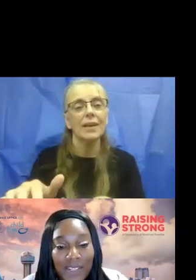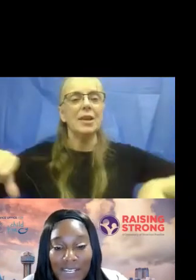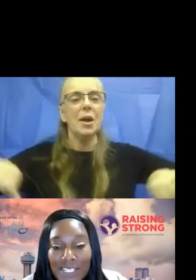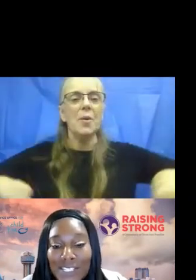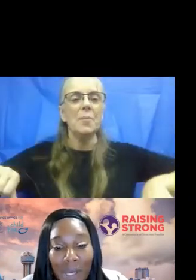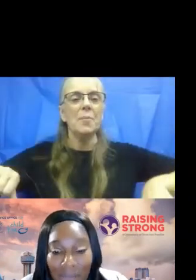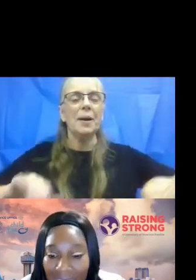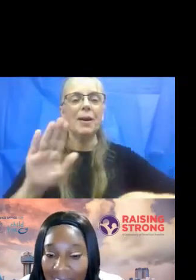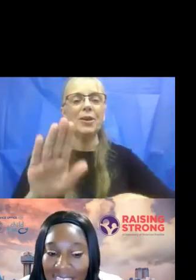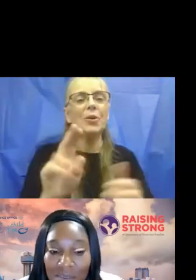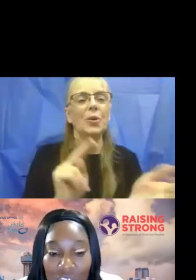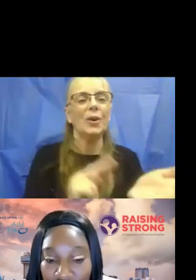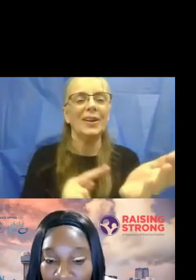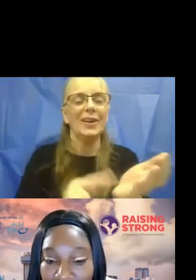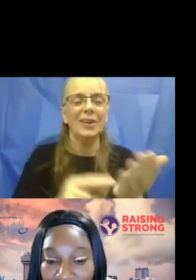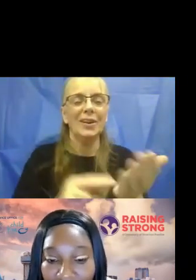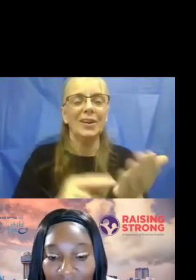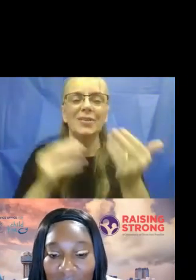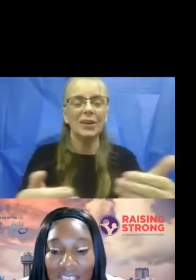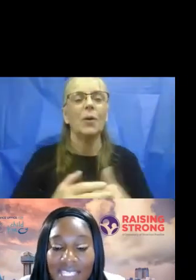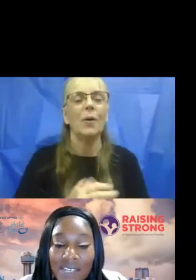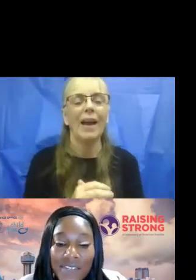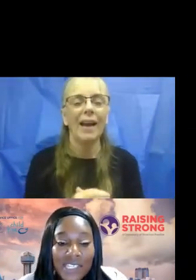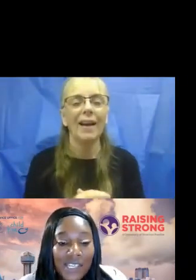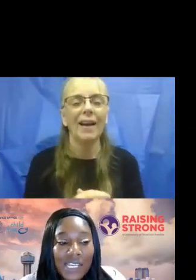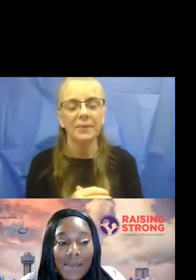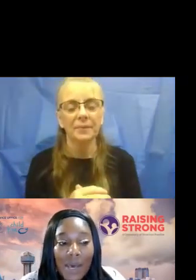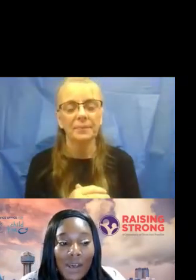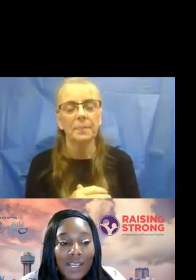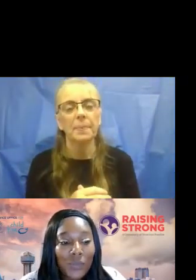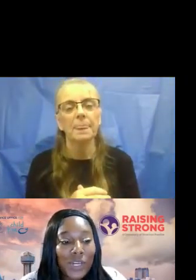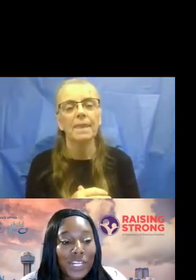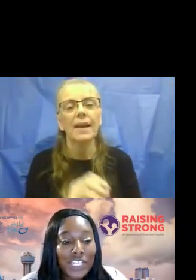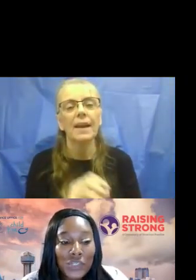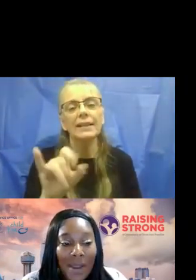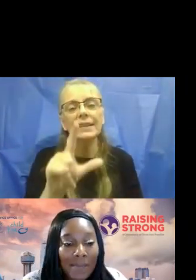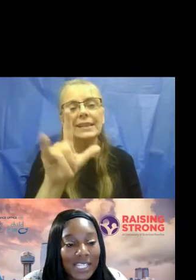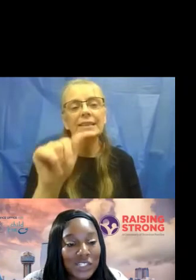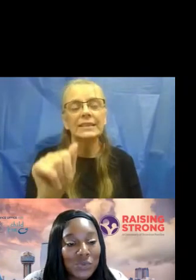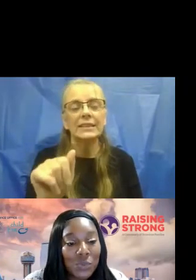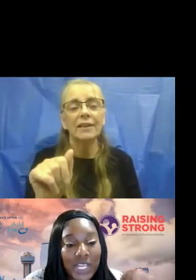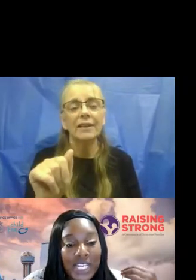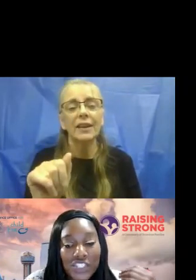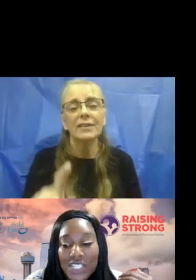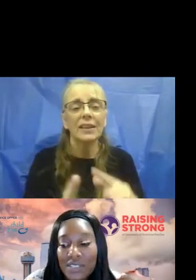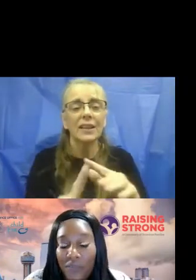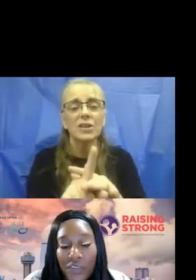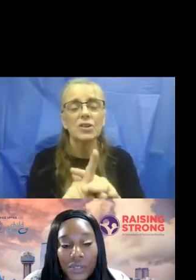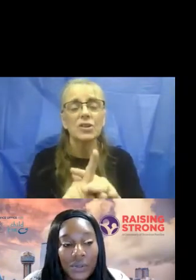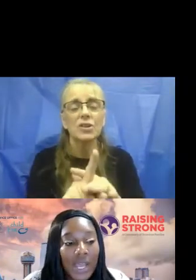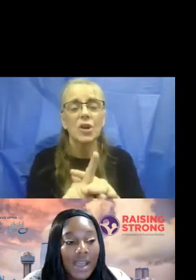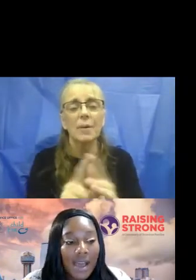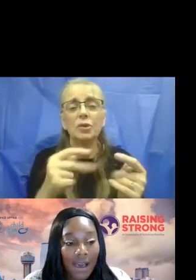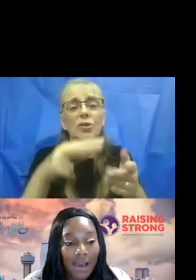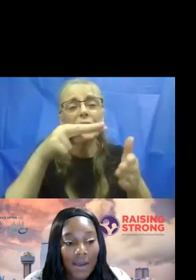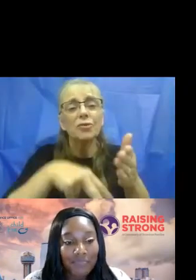NFP nurse. Go ahead, give her a shout out. Sylvia's gonna come on. We're gonna do our best to read just a